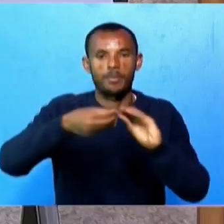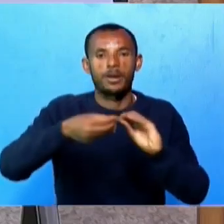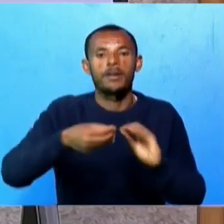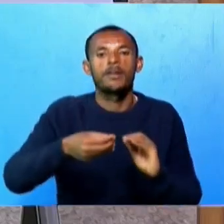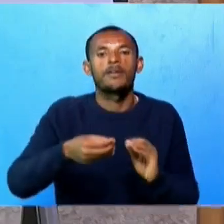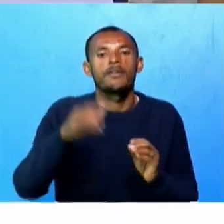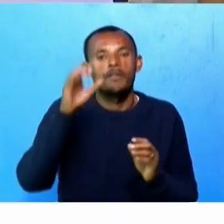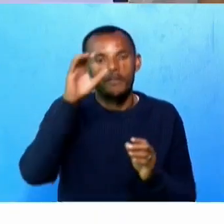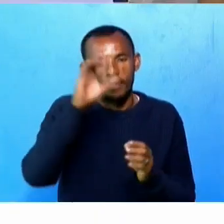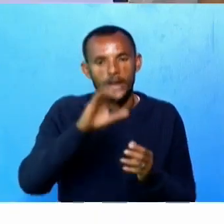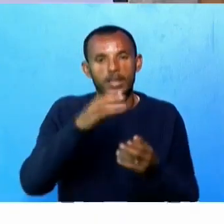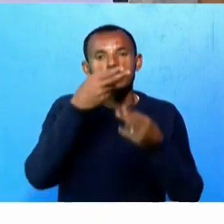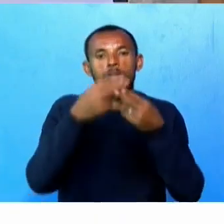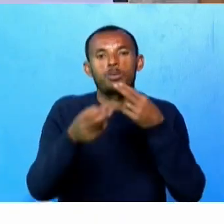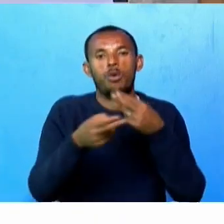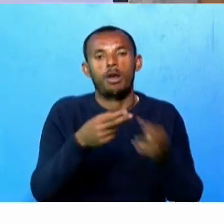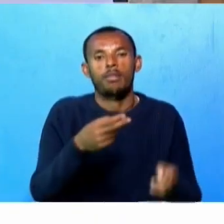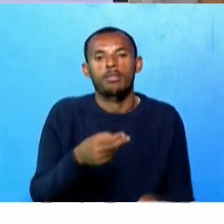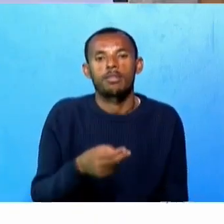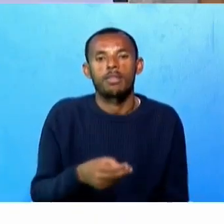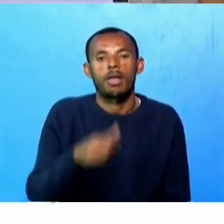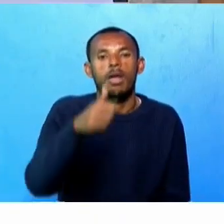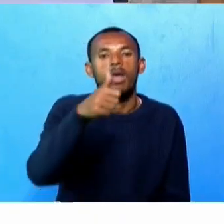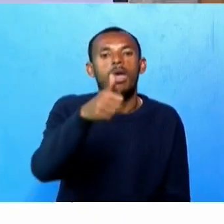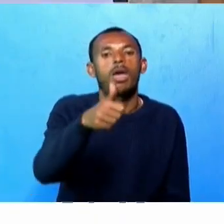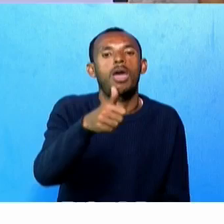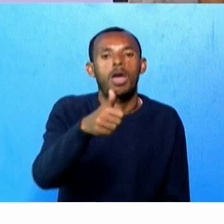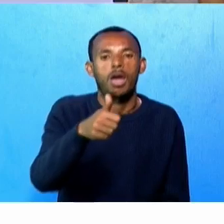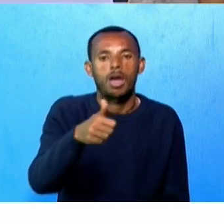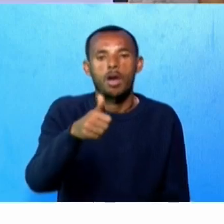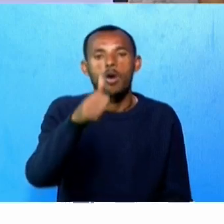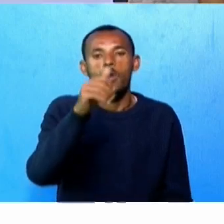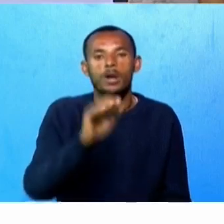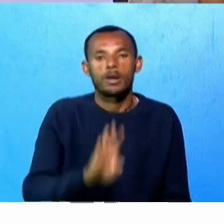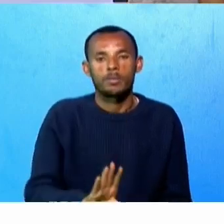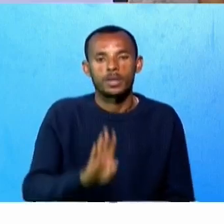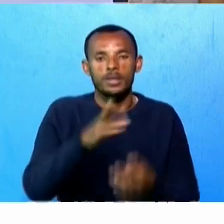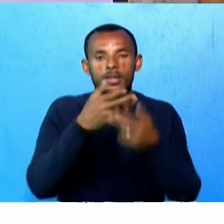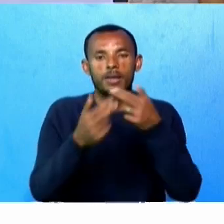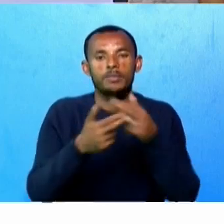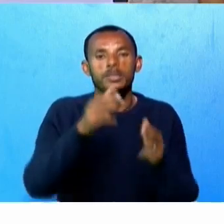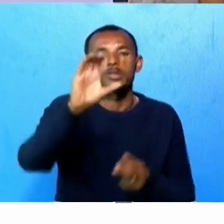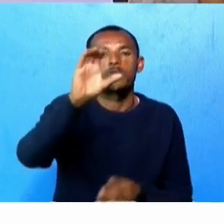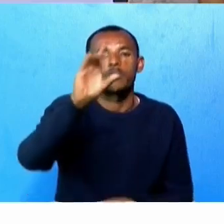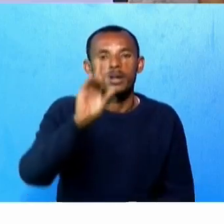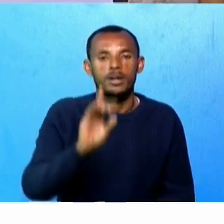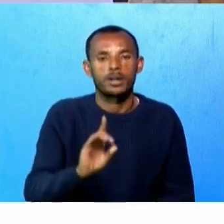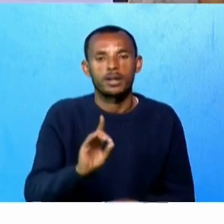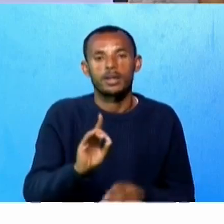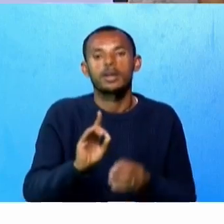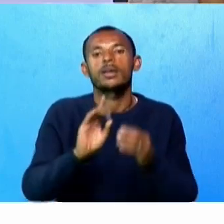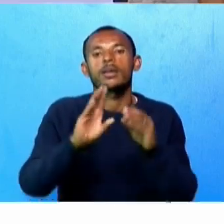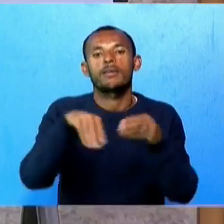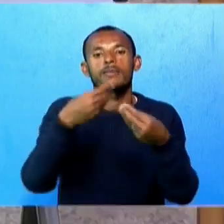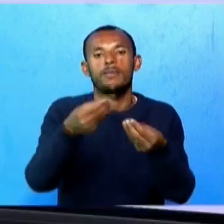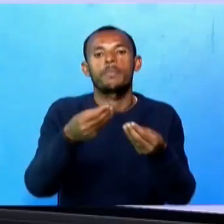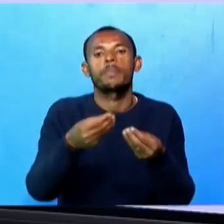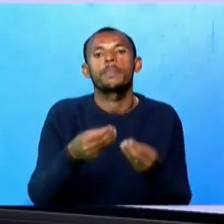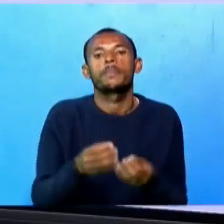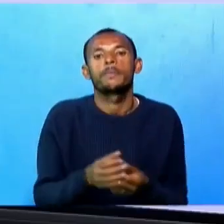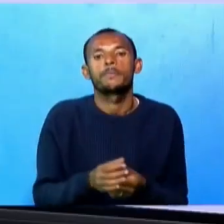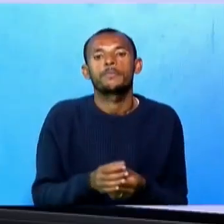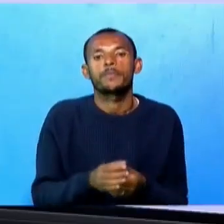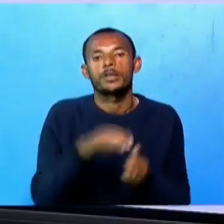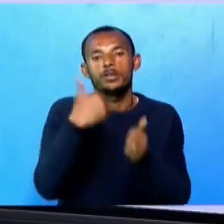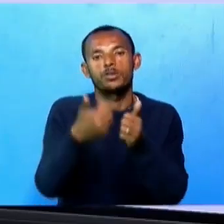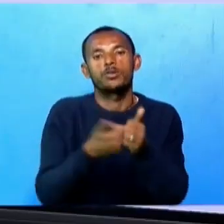find the product. If A over B times C over D is given, adjusting the